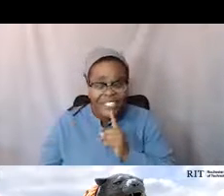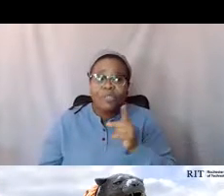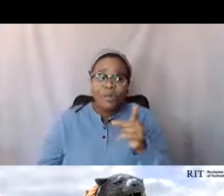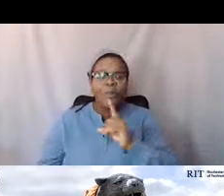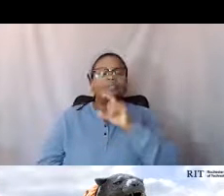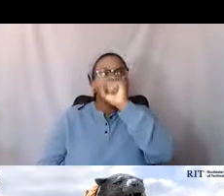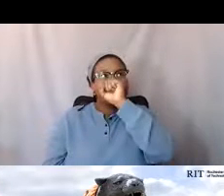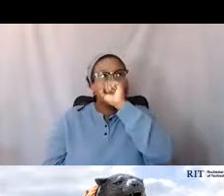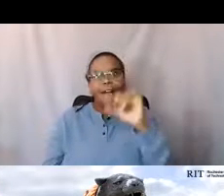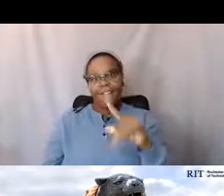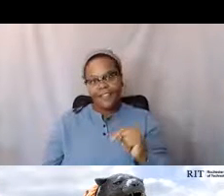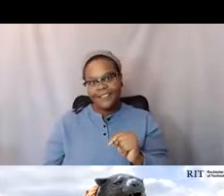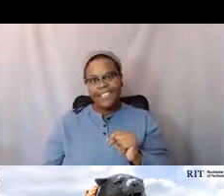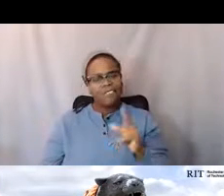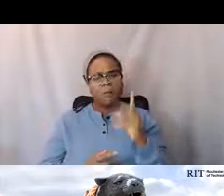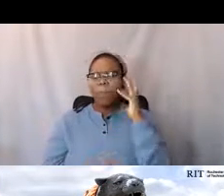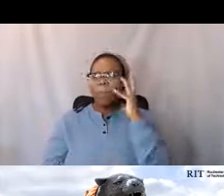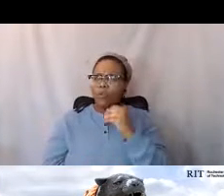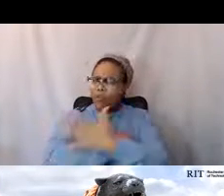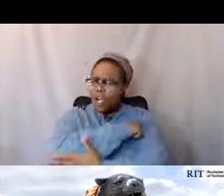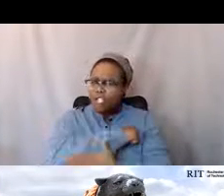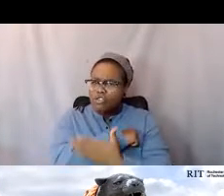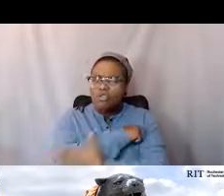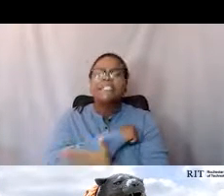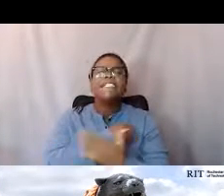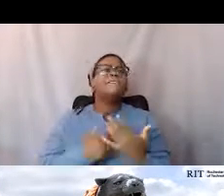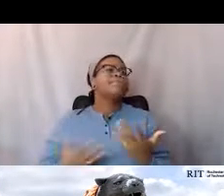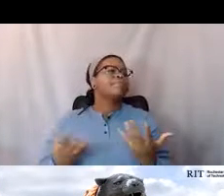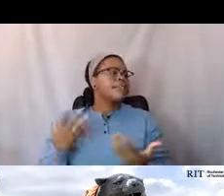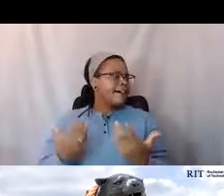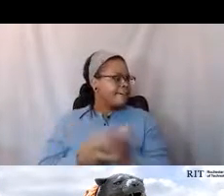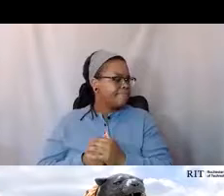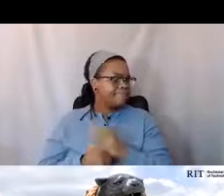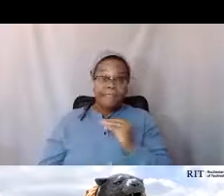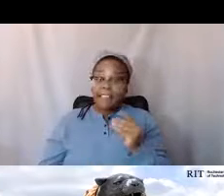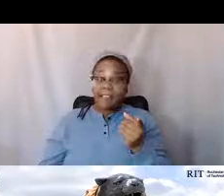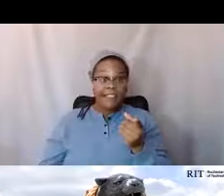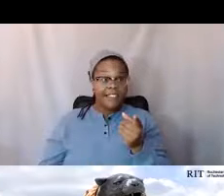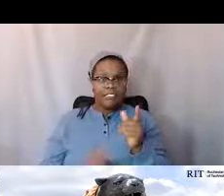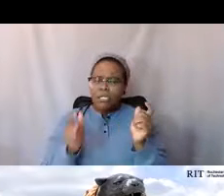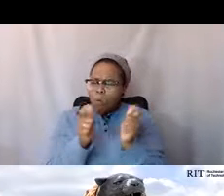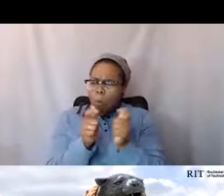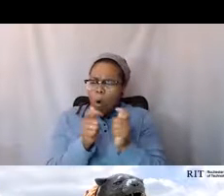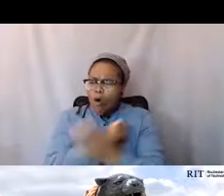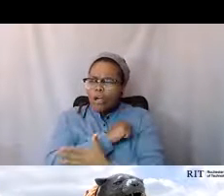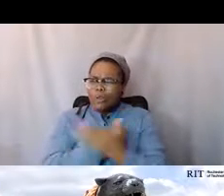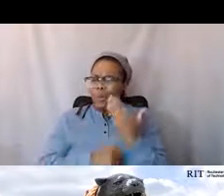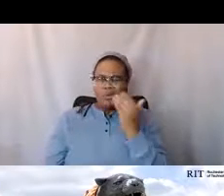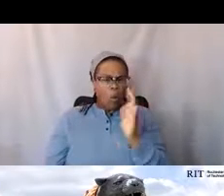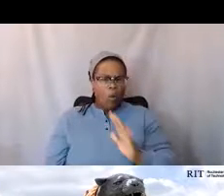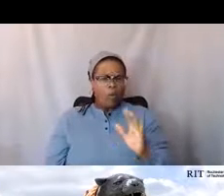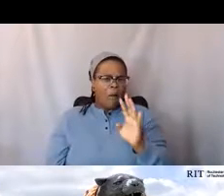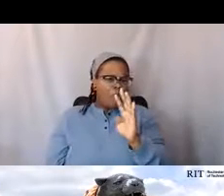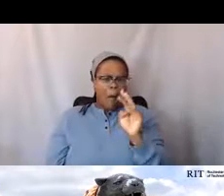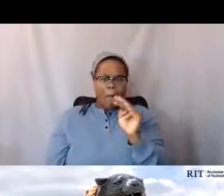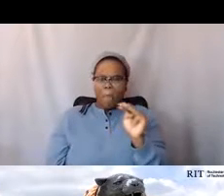it. It's a beautiful country. And it's a small country. You know, there's only about 4 million people